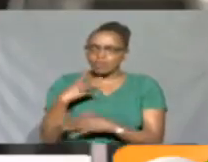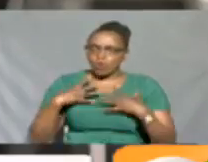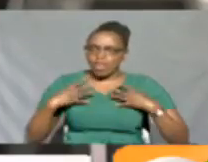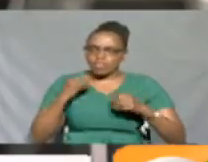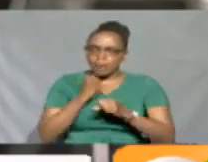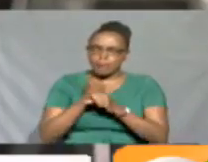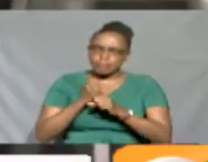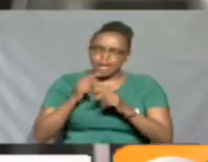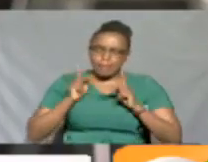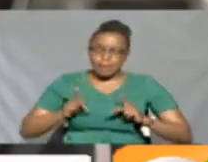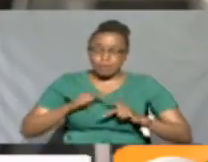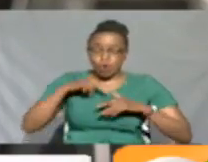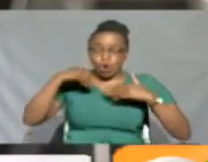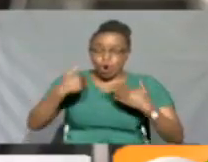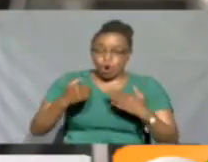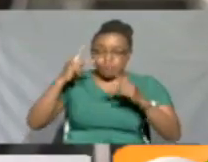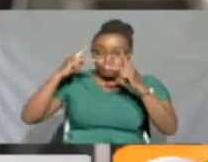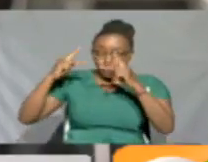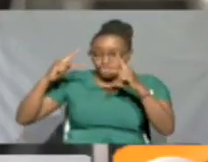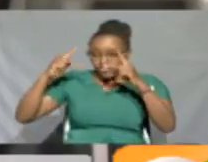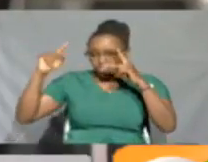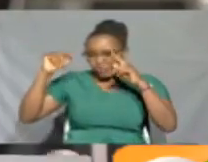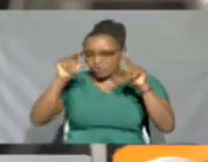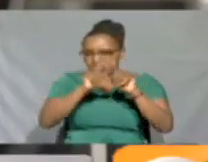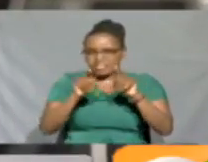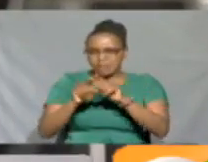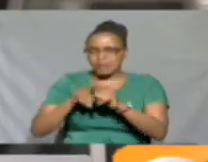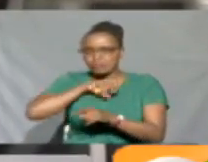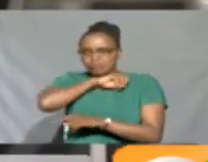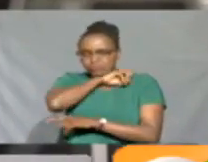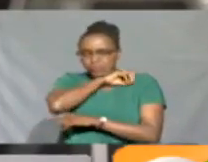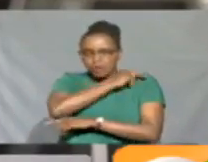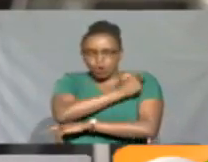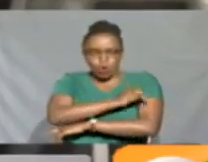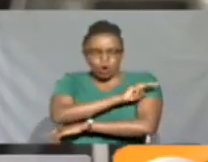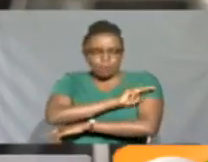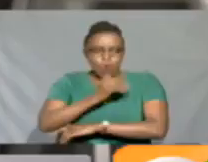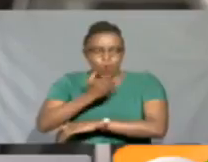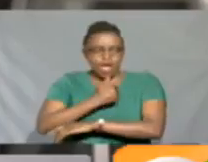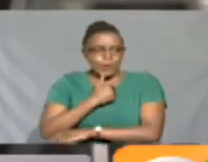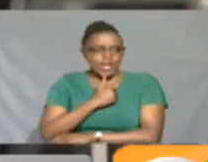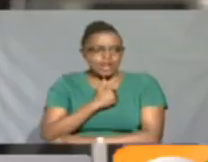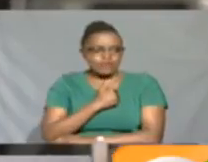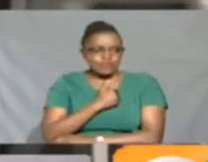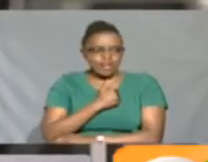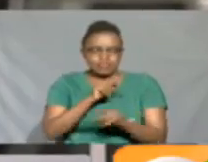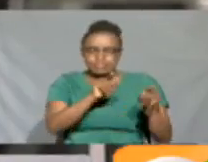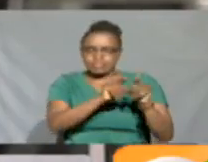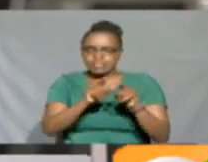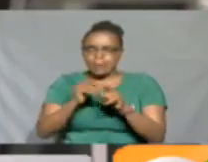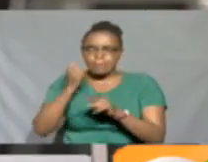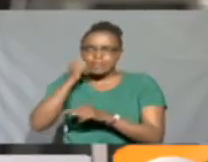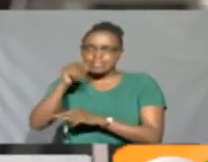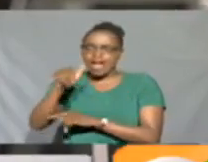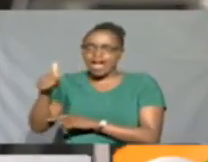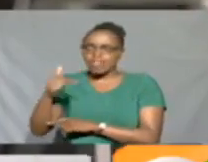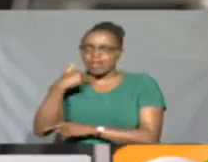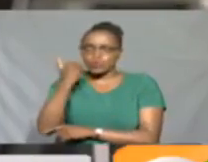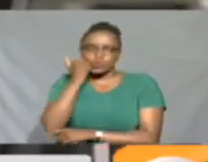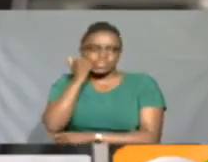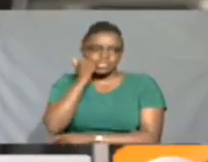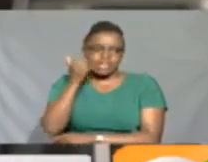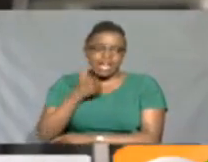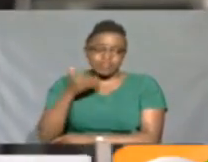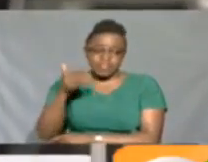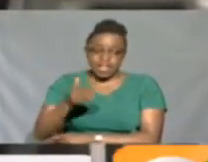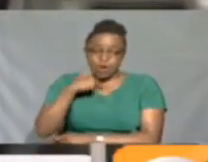or professionals, and also making complaints in hospital, in hospitals where you find there are also other patients who are sick